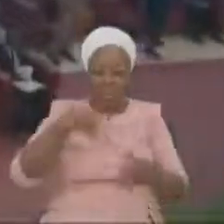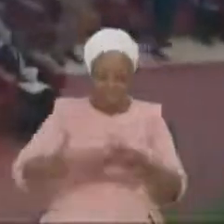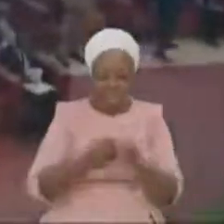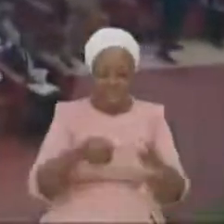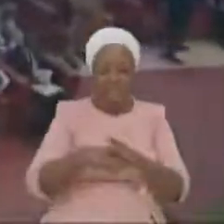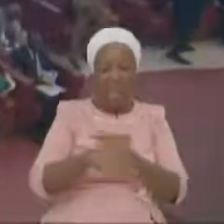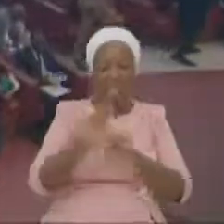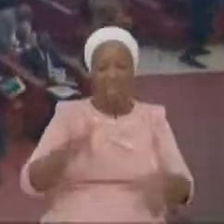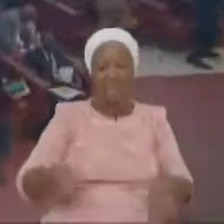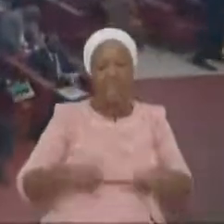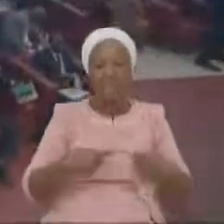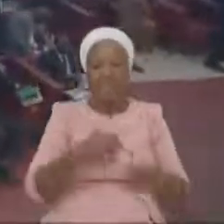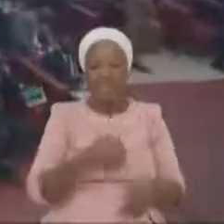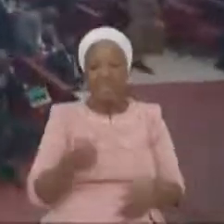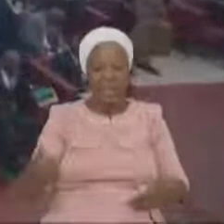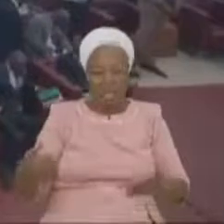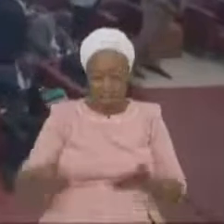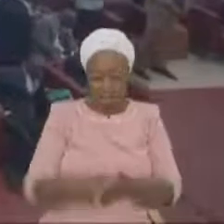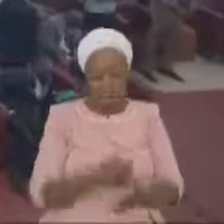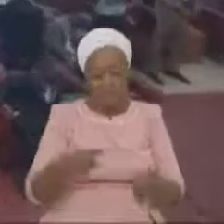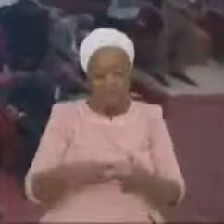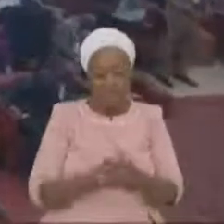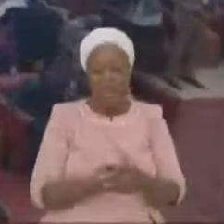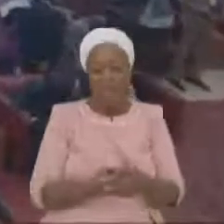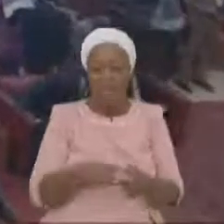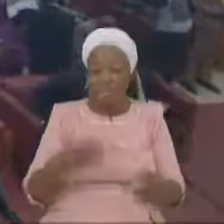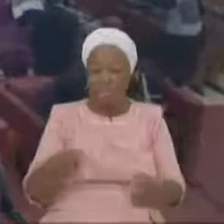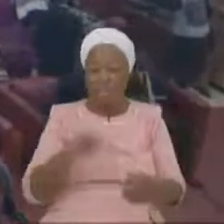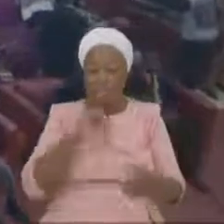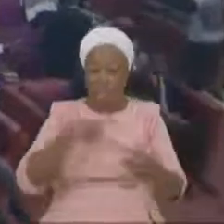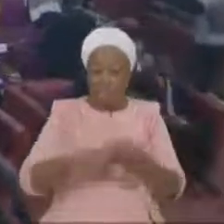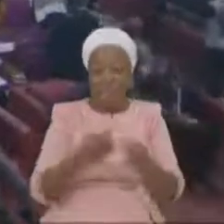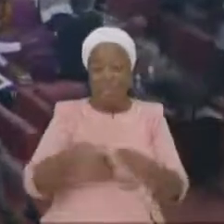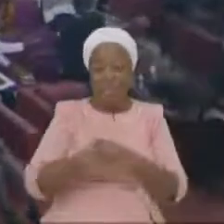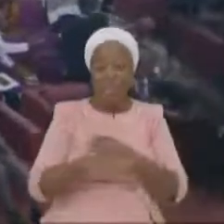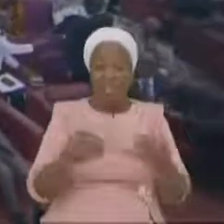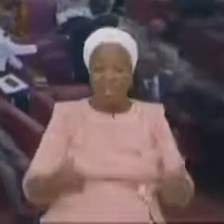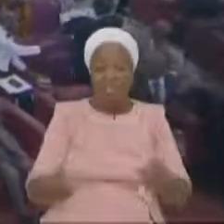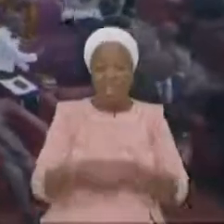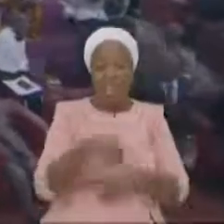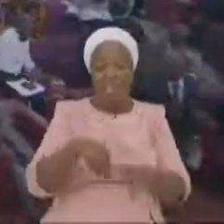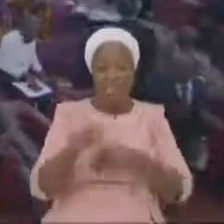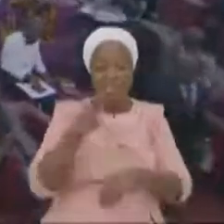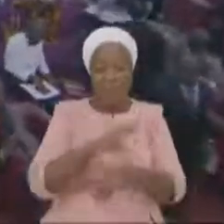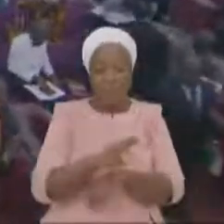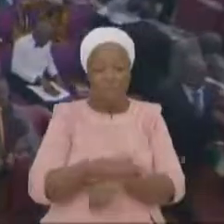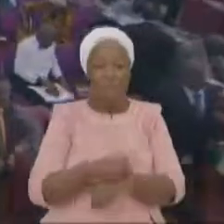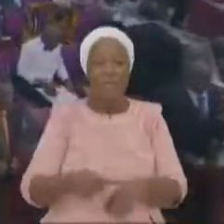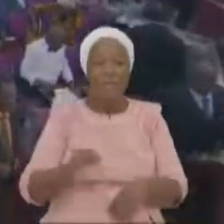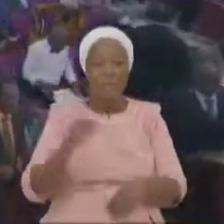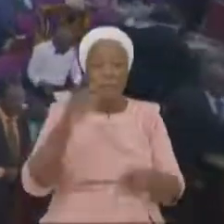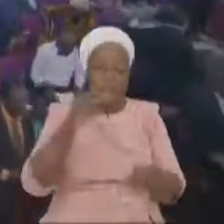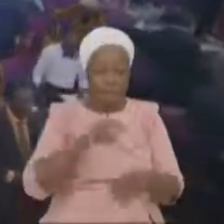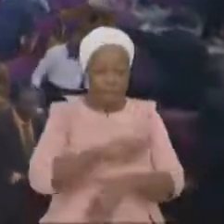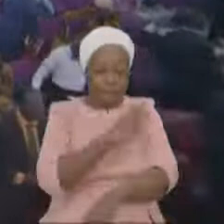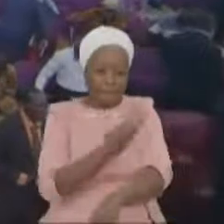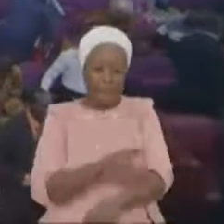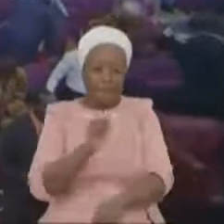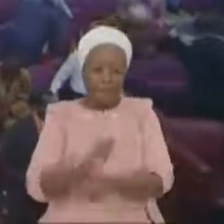new thing is beginning today in your ministry. Mighty works, a merciful